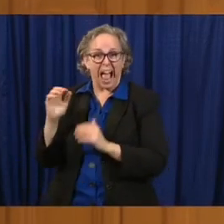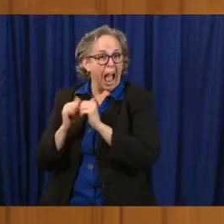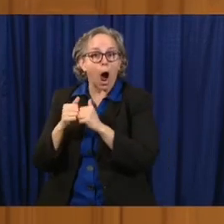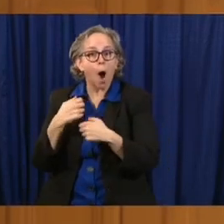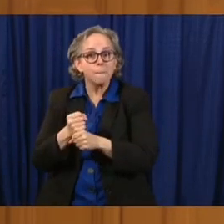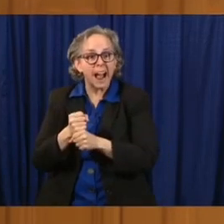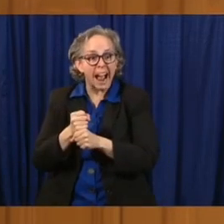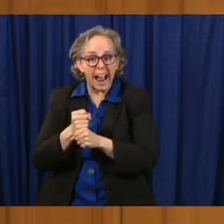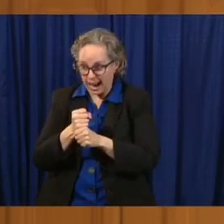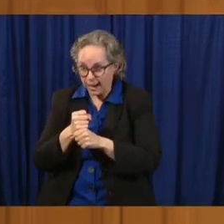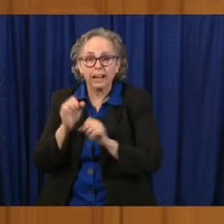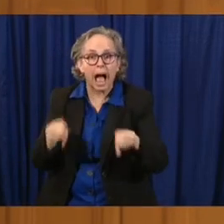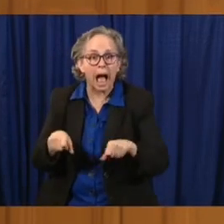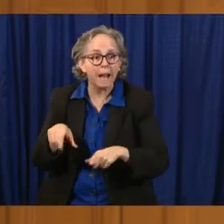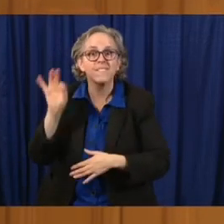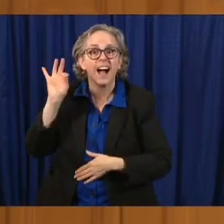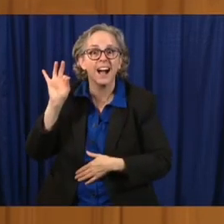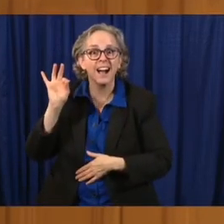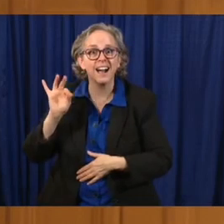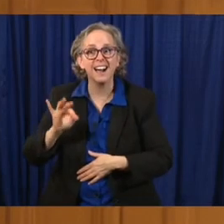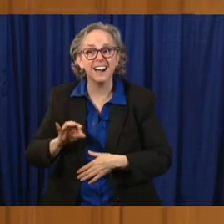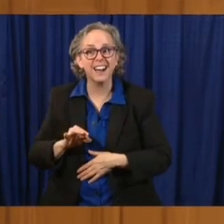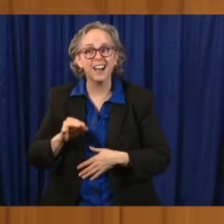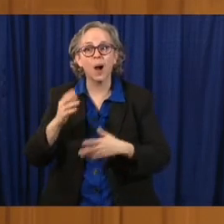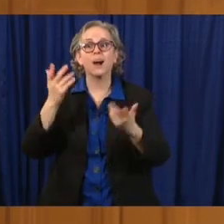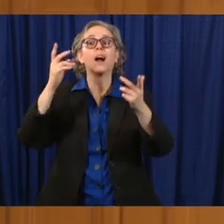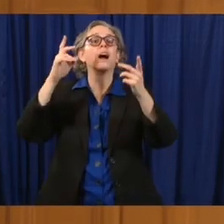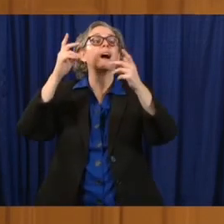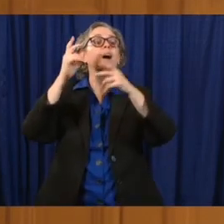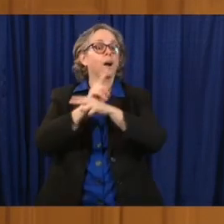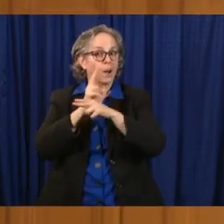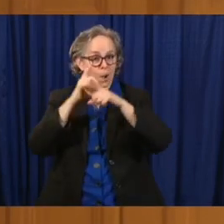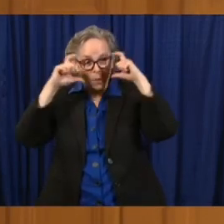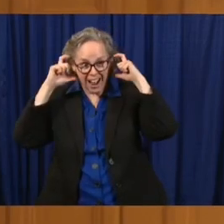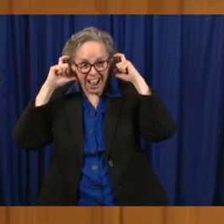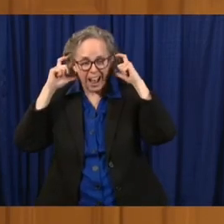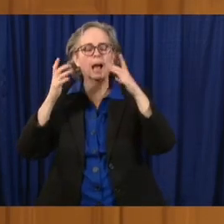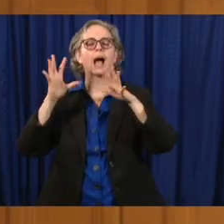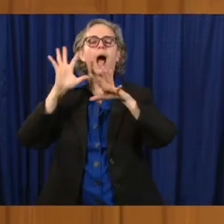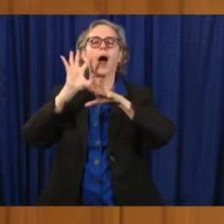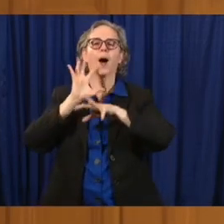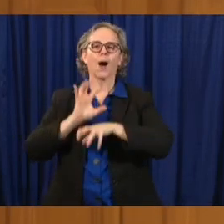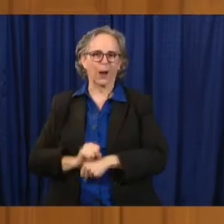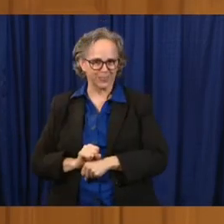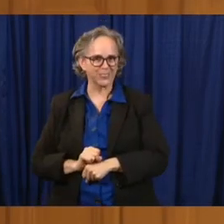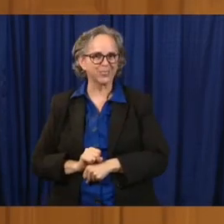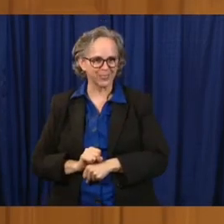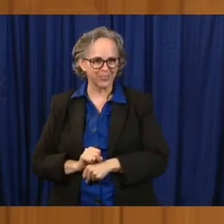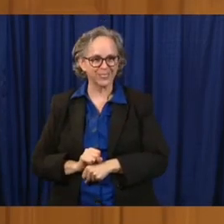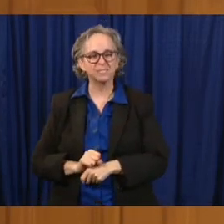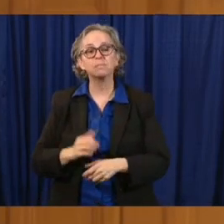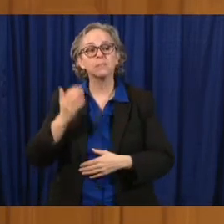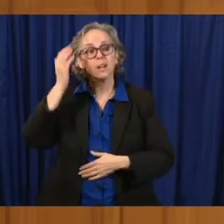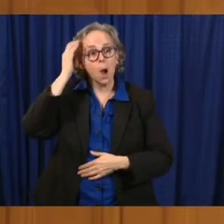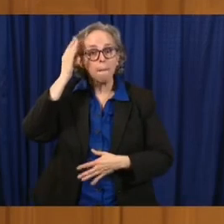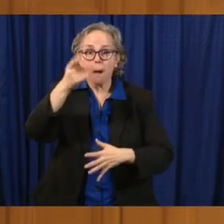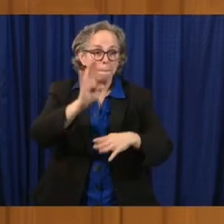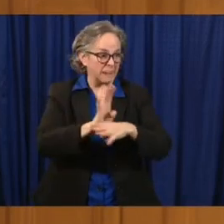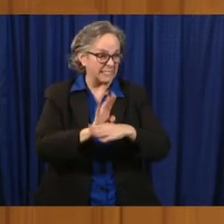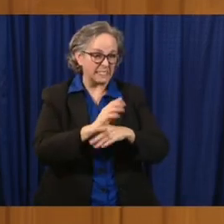to, but I know even our businesses, our top businesses around Ohio, know that making workplace the safe place will